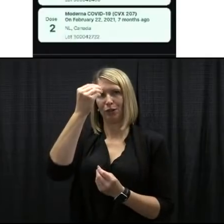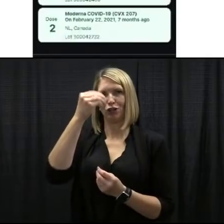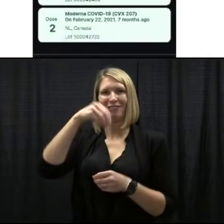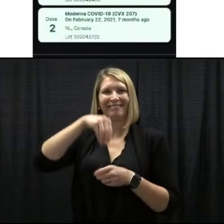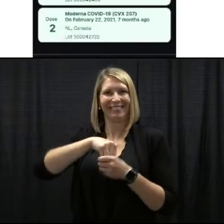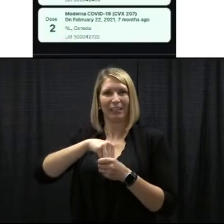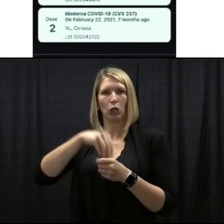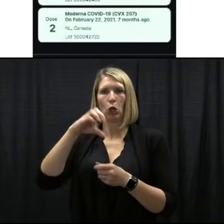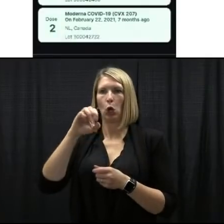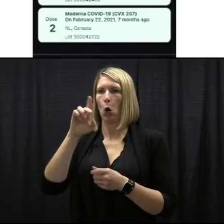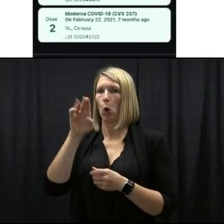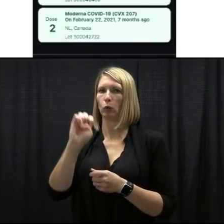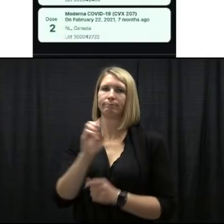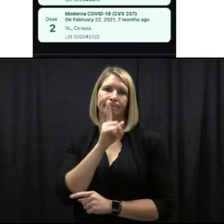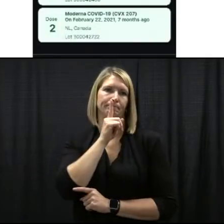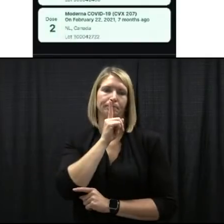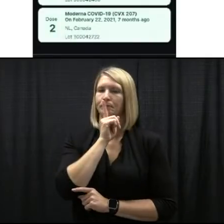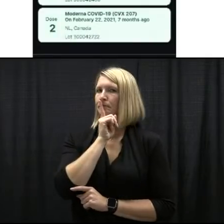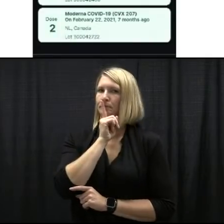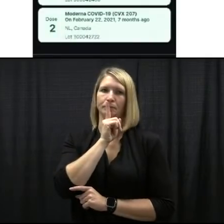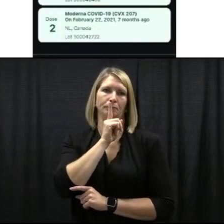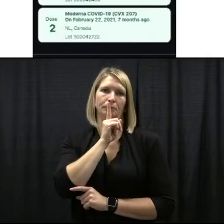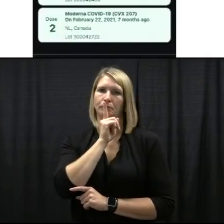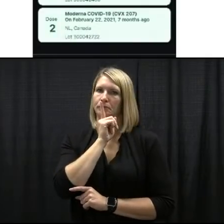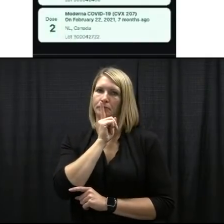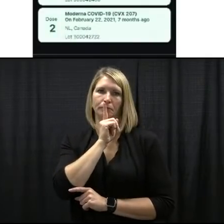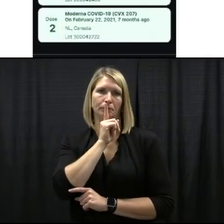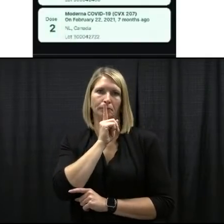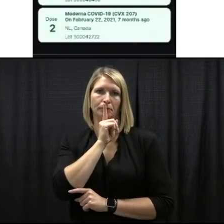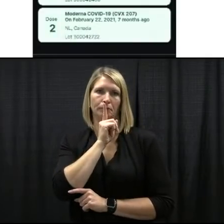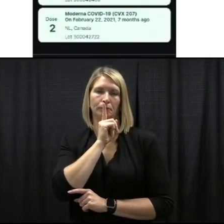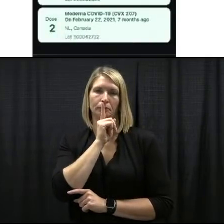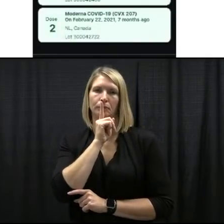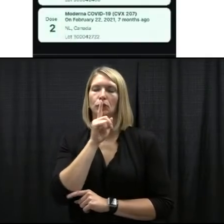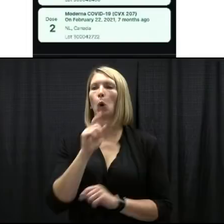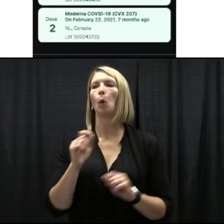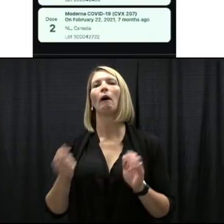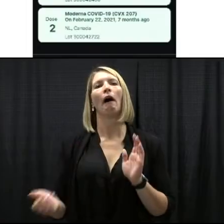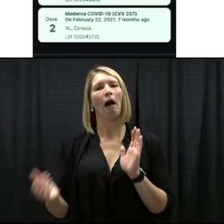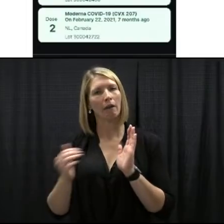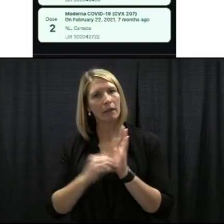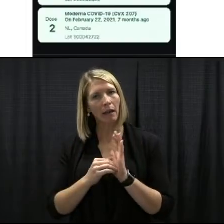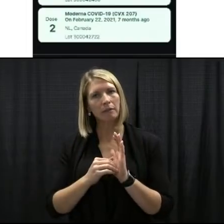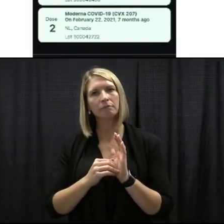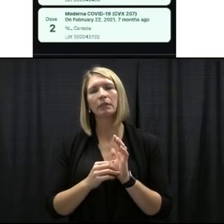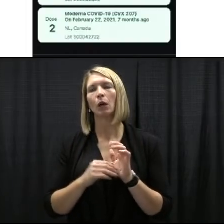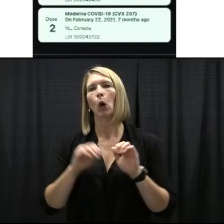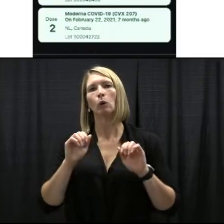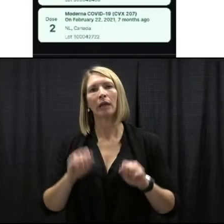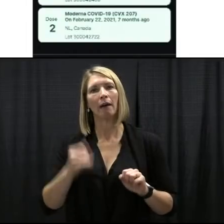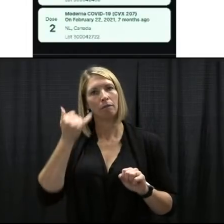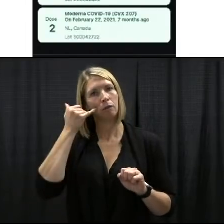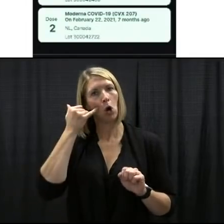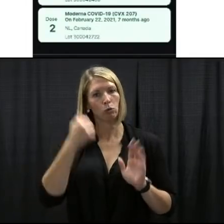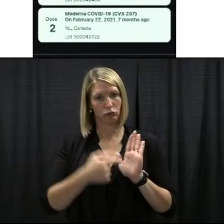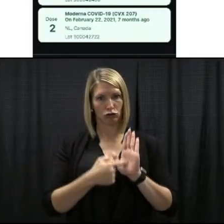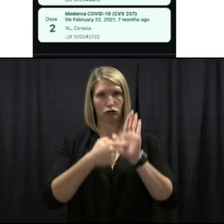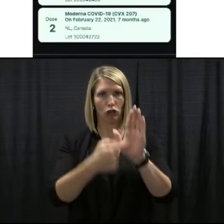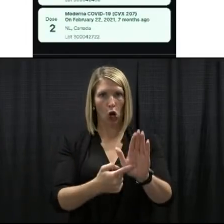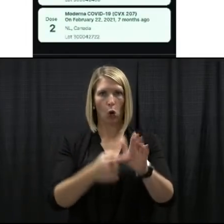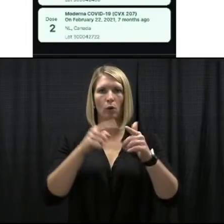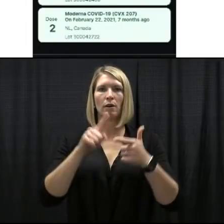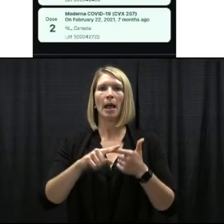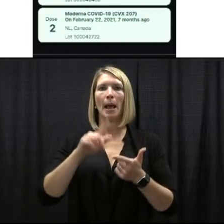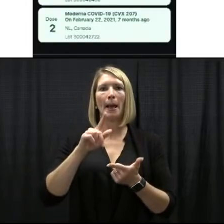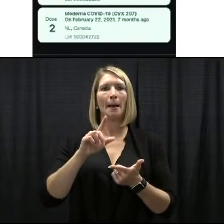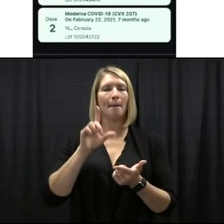code. And then there will be a way where you could download and print a copy, or like I said, if you don't have a printer or something, we can mail